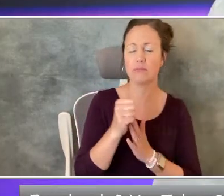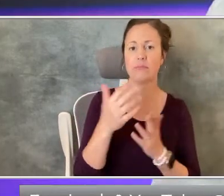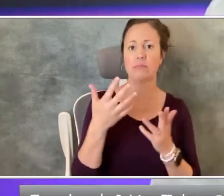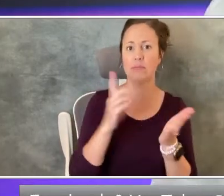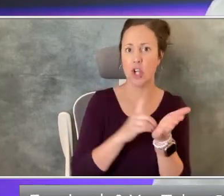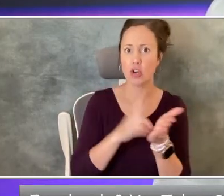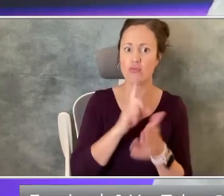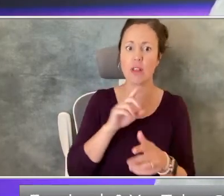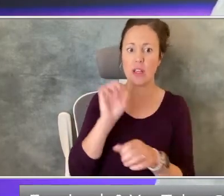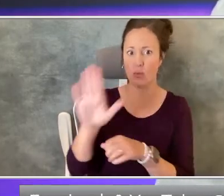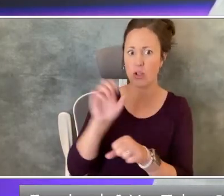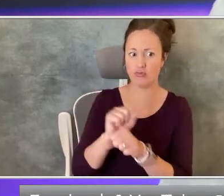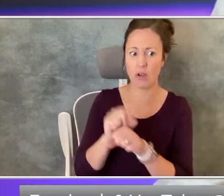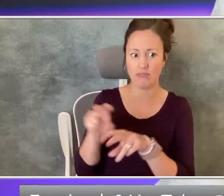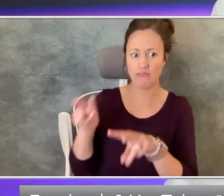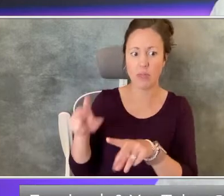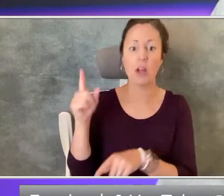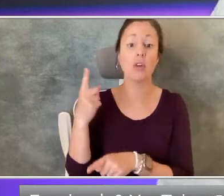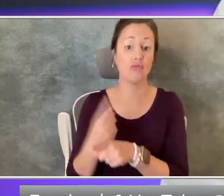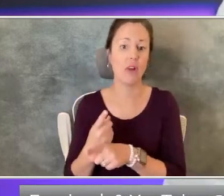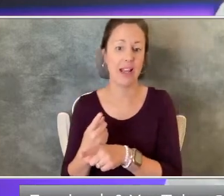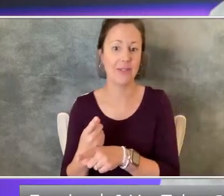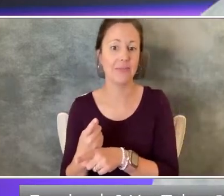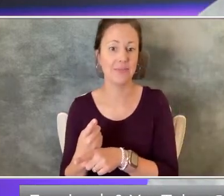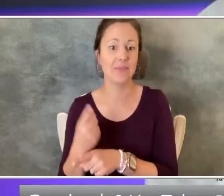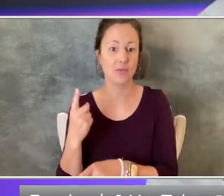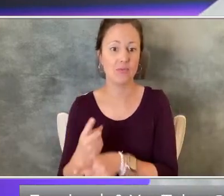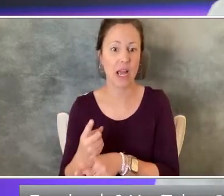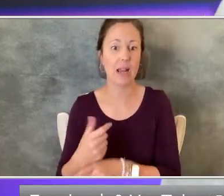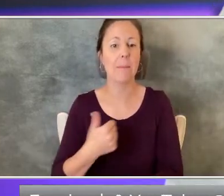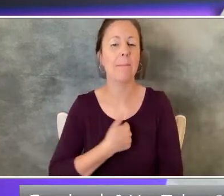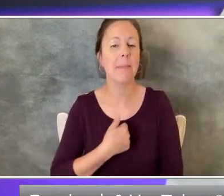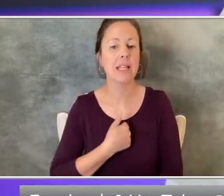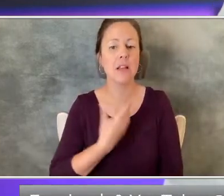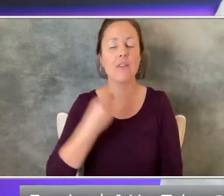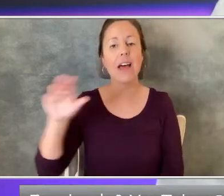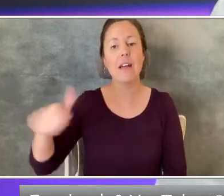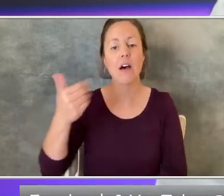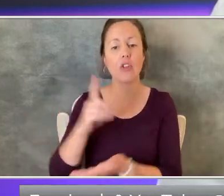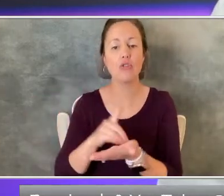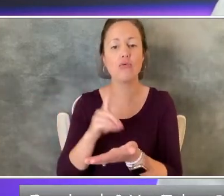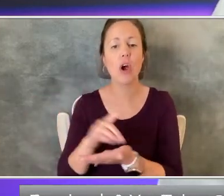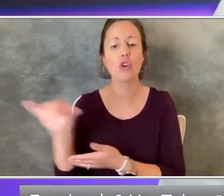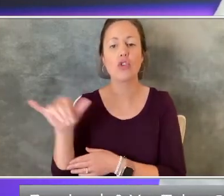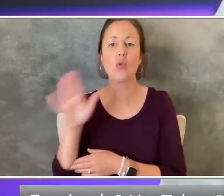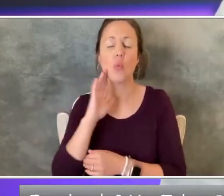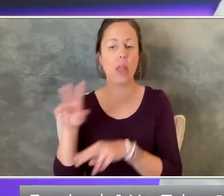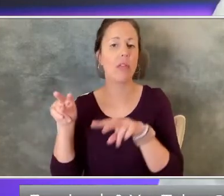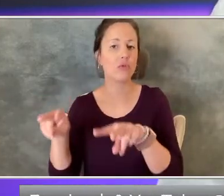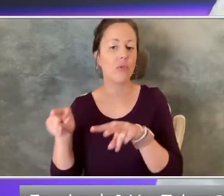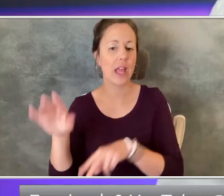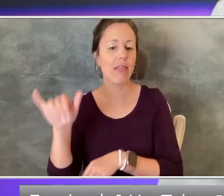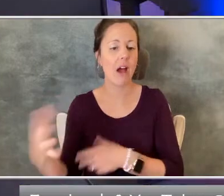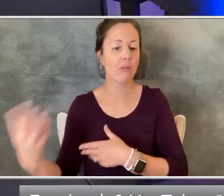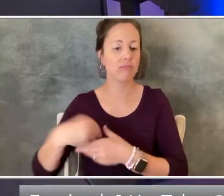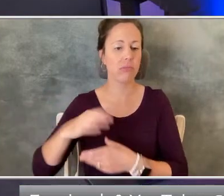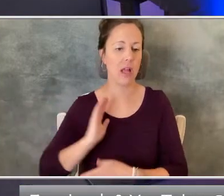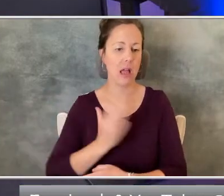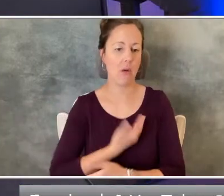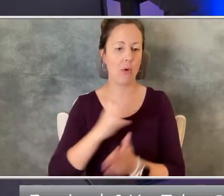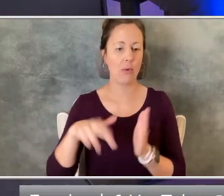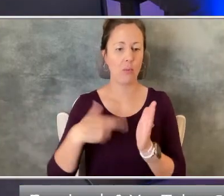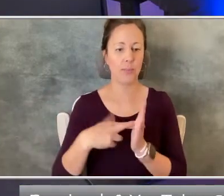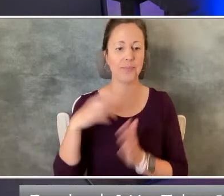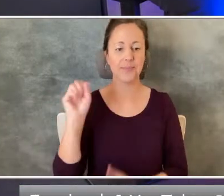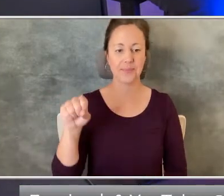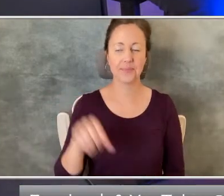and Dr. Porter. Dr. Porter does more. I am more with amyloid part, but we both contribute. Jamie